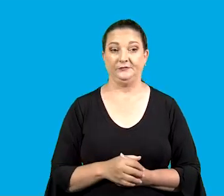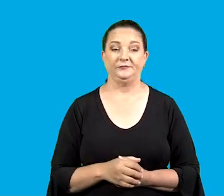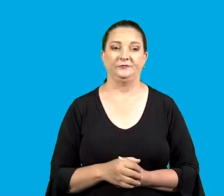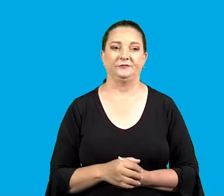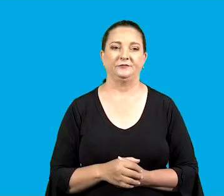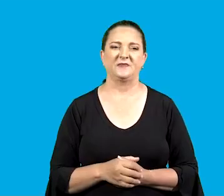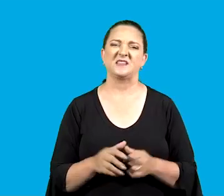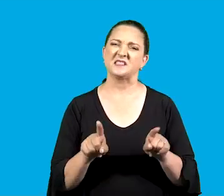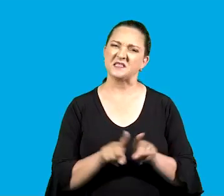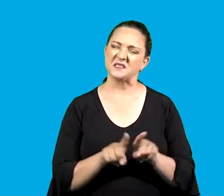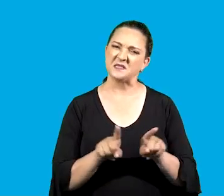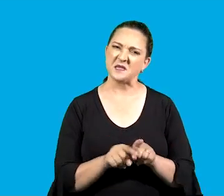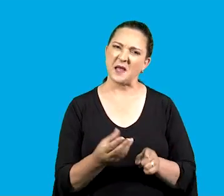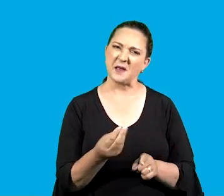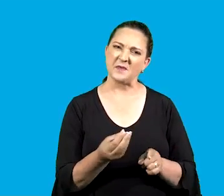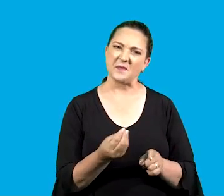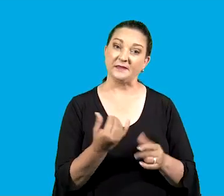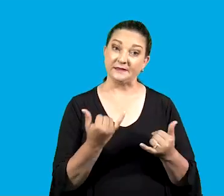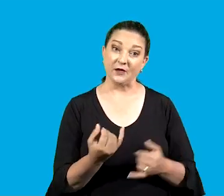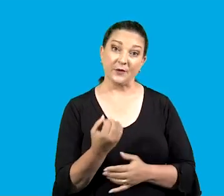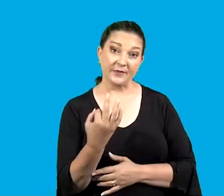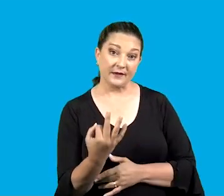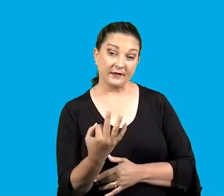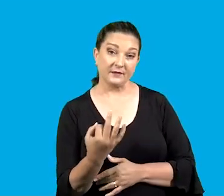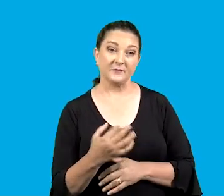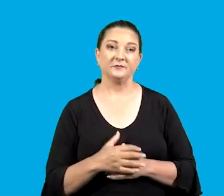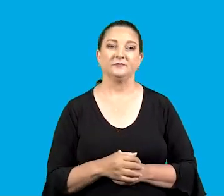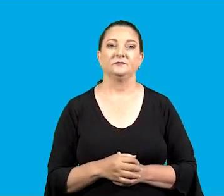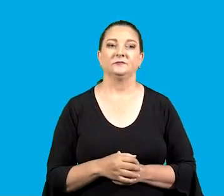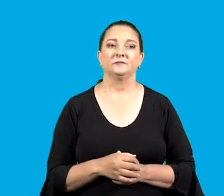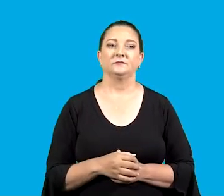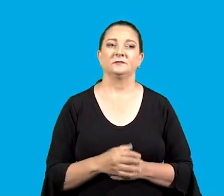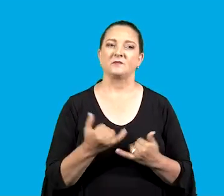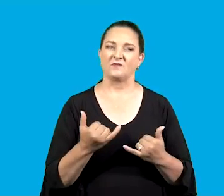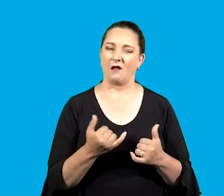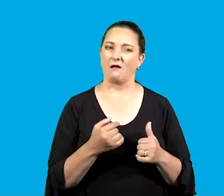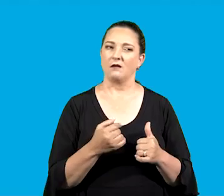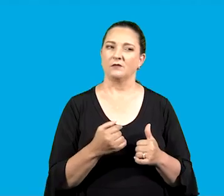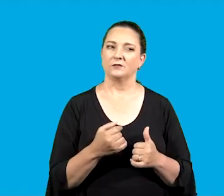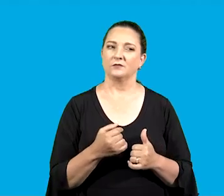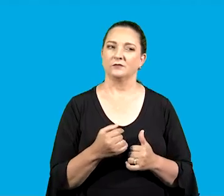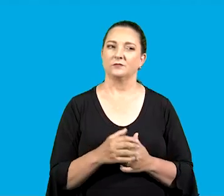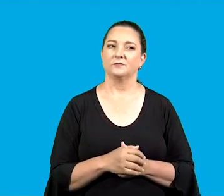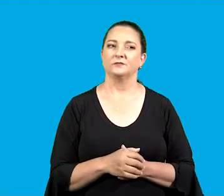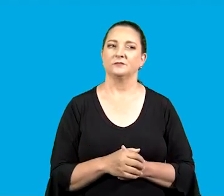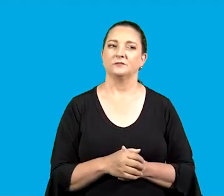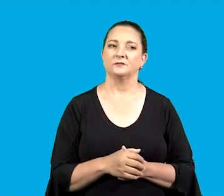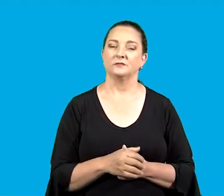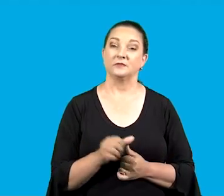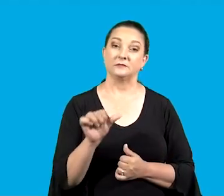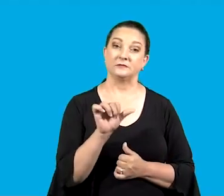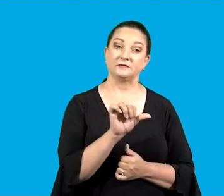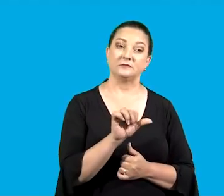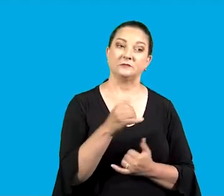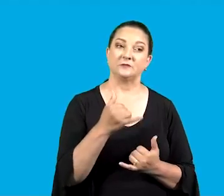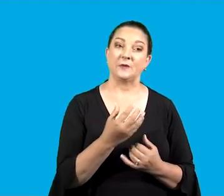490. Then on the same amount, I get number 3 now. On the same amount, I get number 3. So I come up